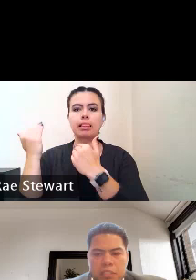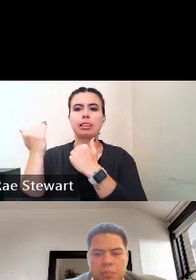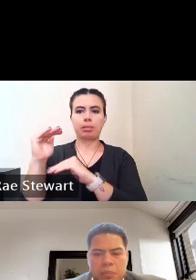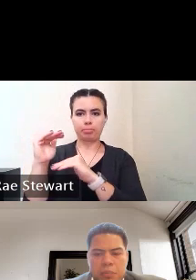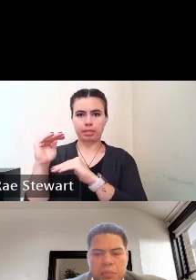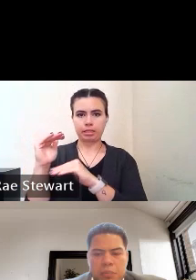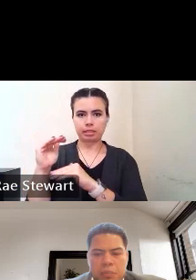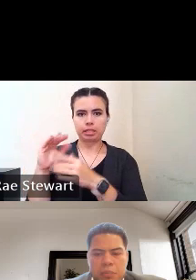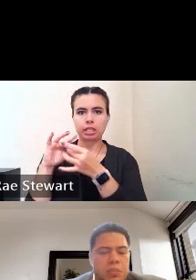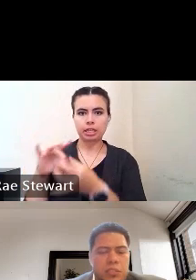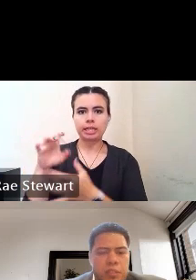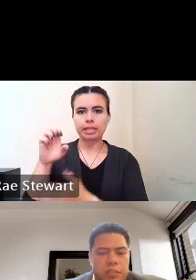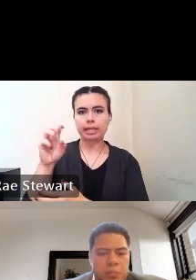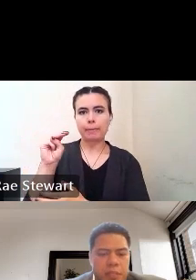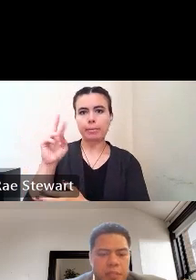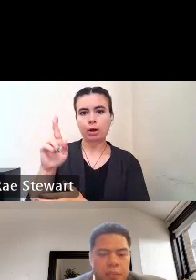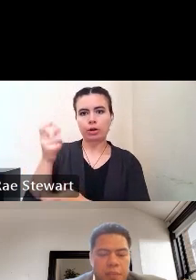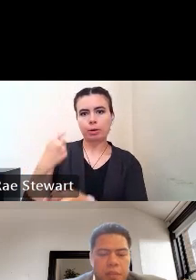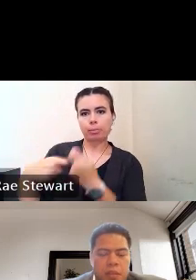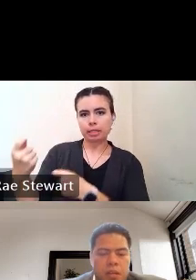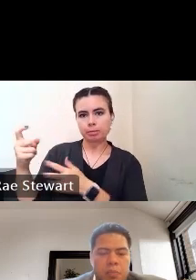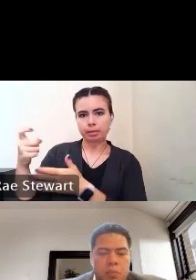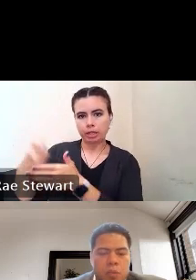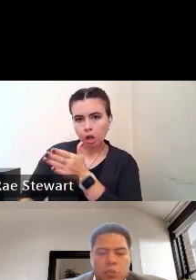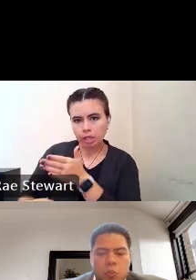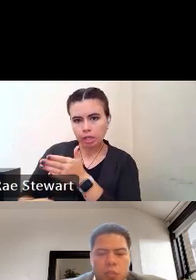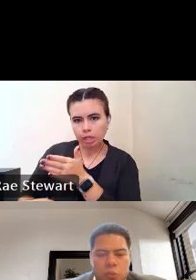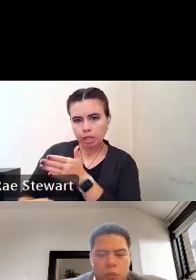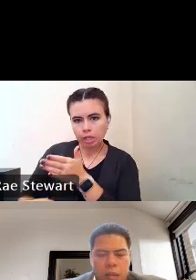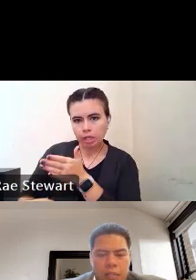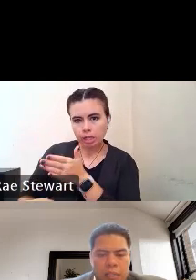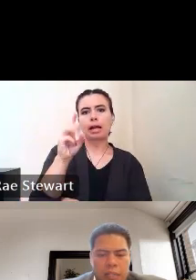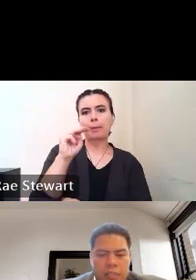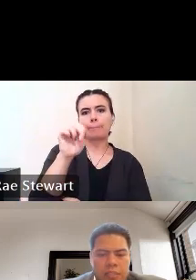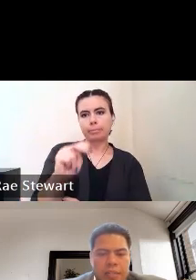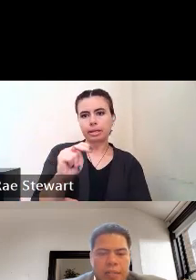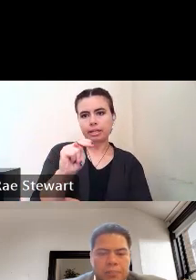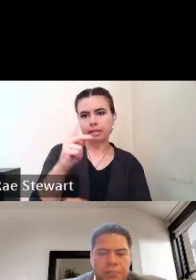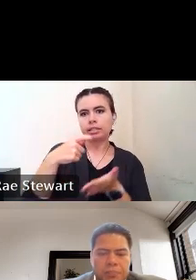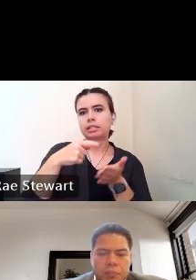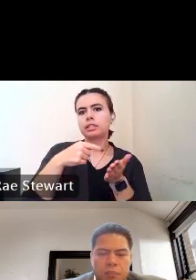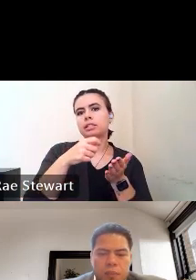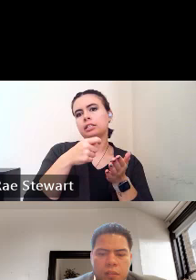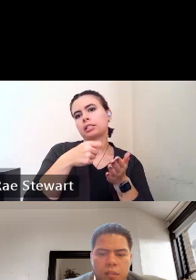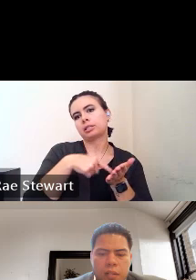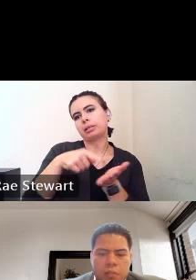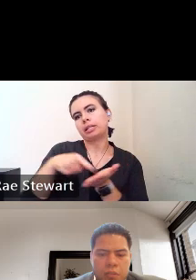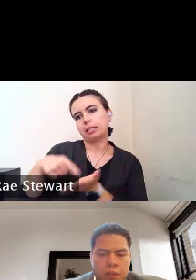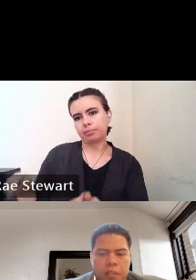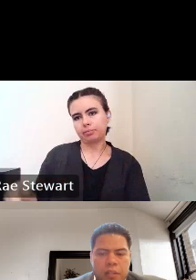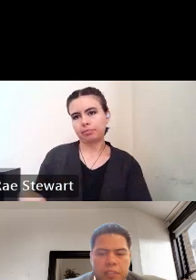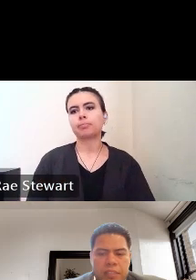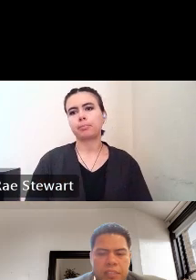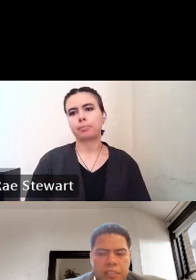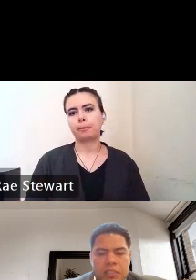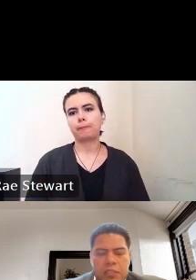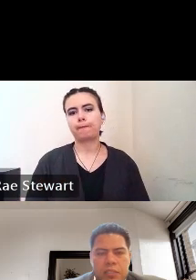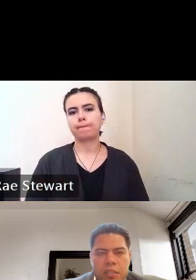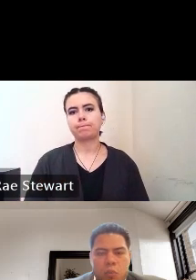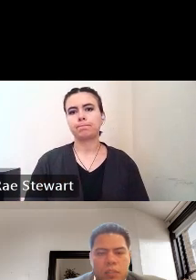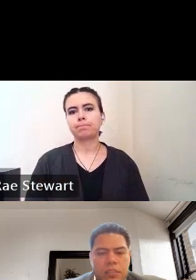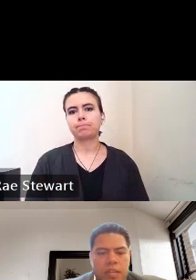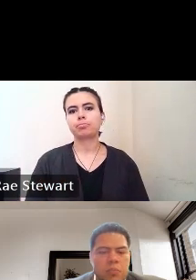EMR-related replacement costs and administrative spending. What I do want to highlight is that very clear is that